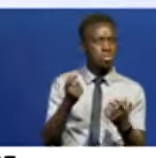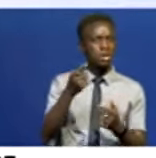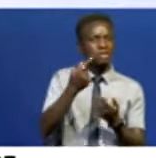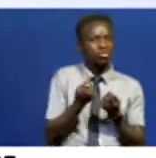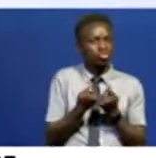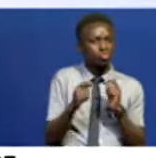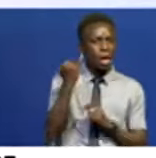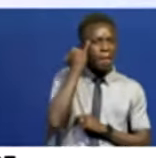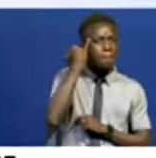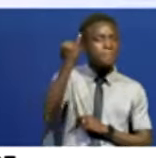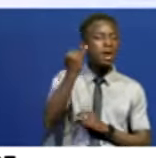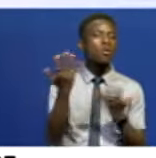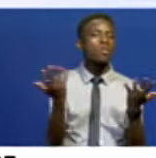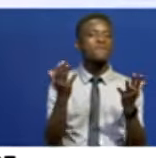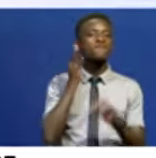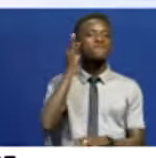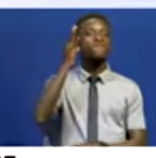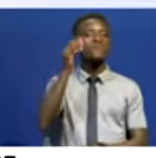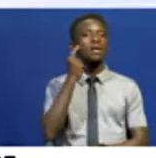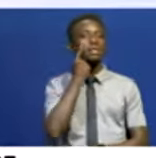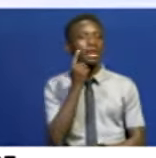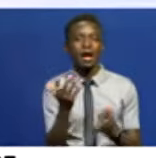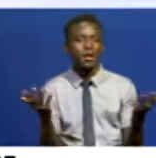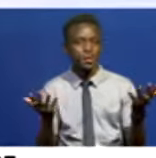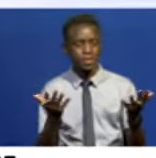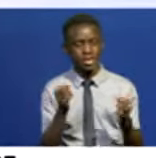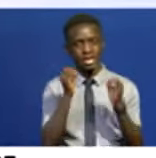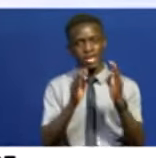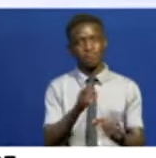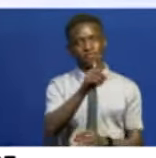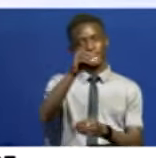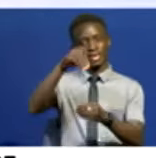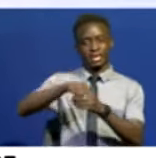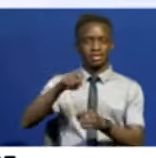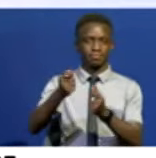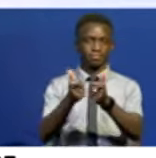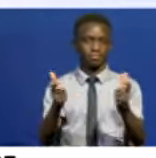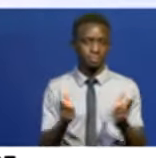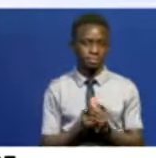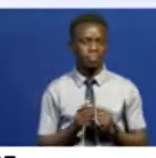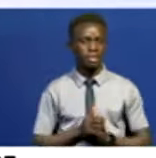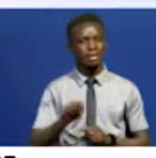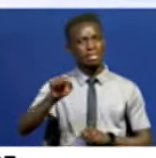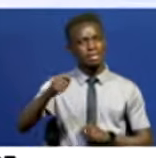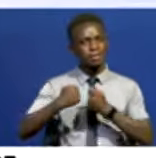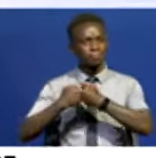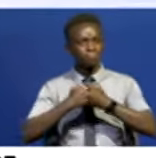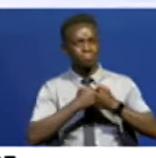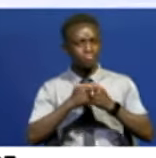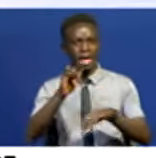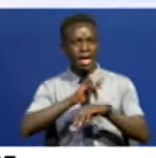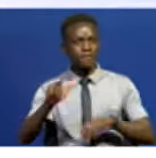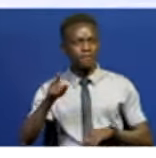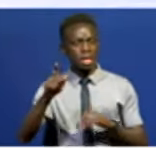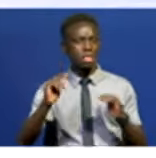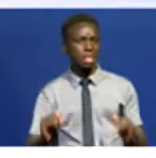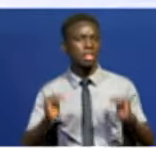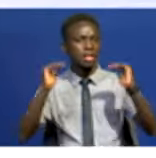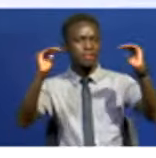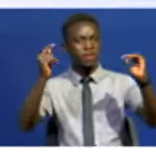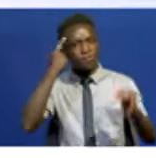you are in this space. The key challenge hindering the harmonization, growth, and advancement of local manufacturing